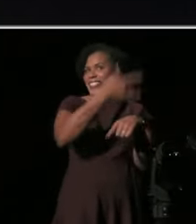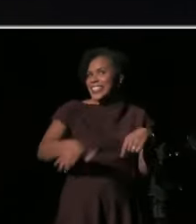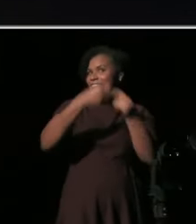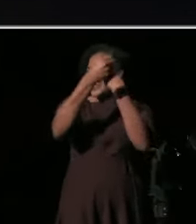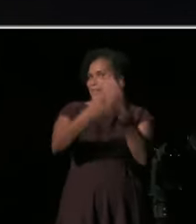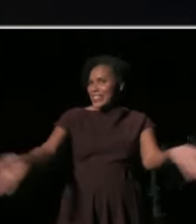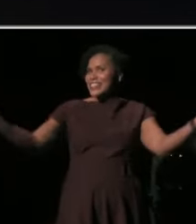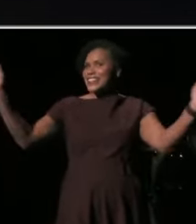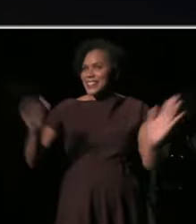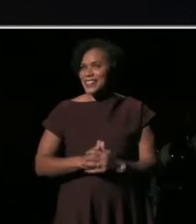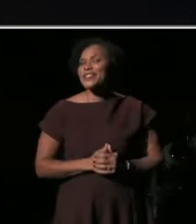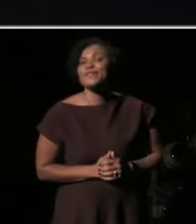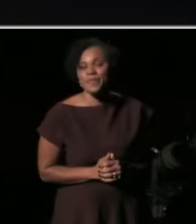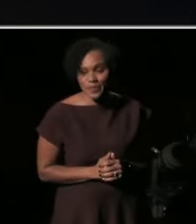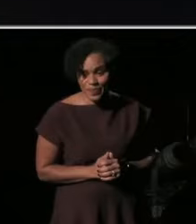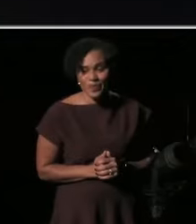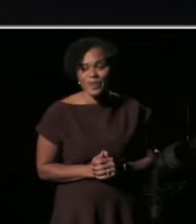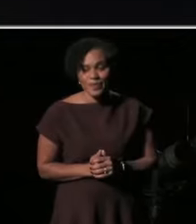entertainment.